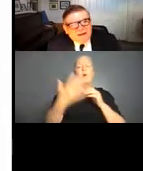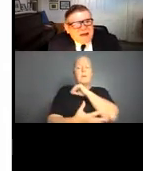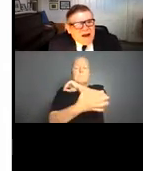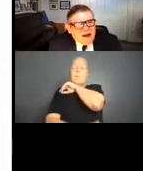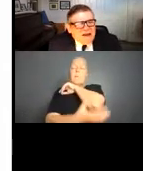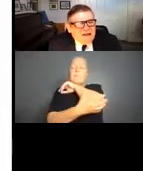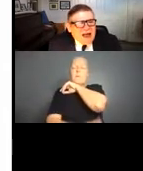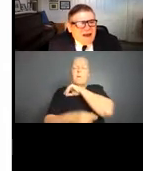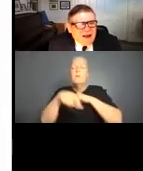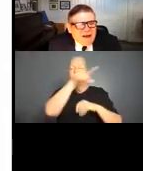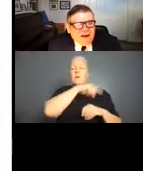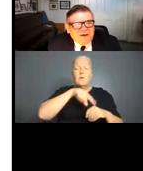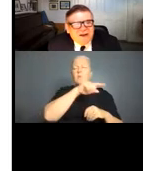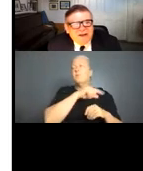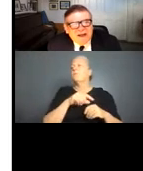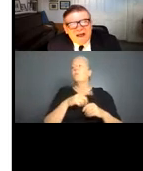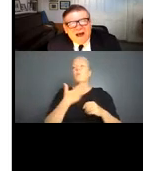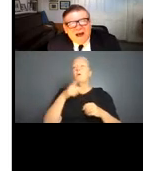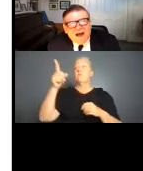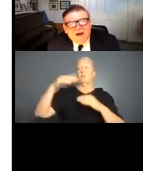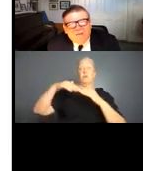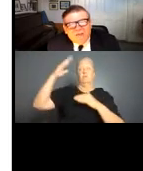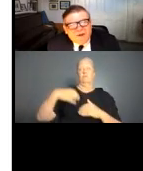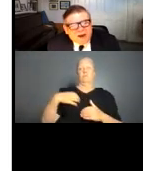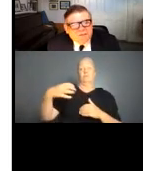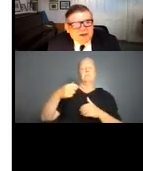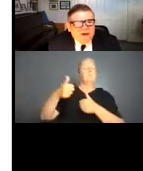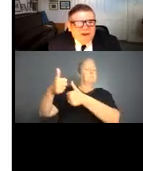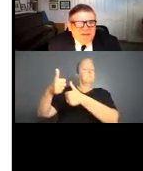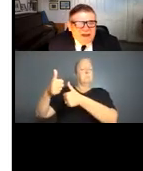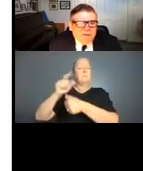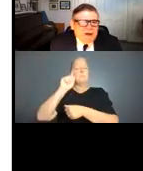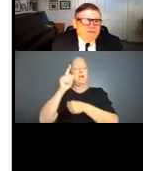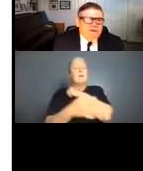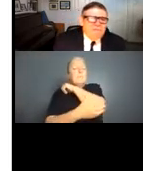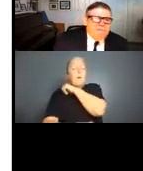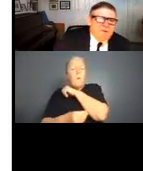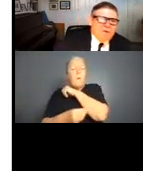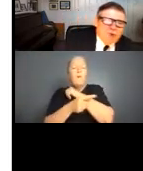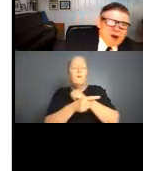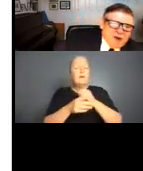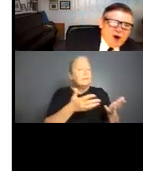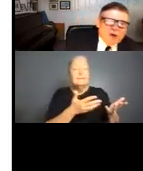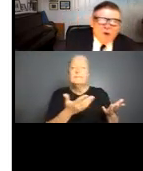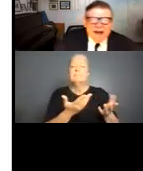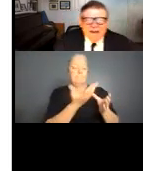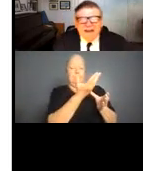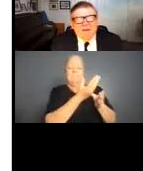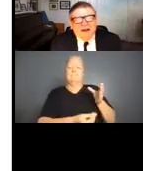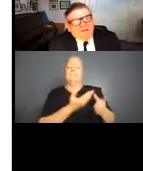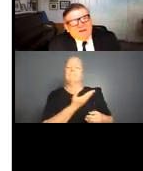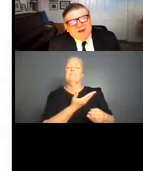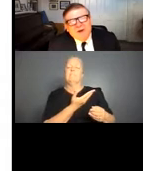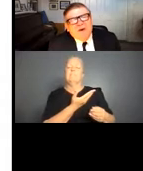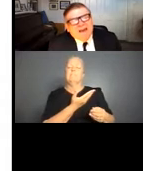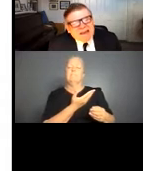the less high income countries, the vast majority of disabled people. So people were not all getting this, but